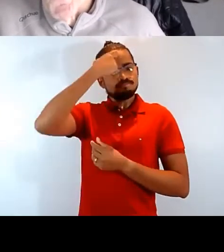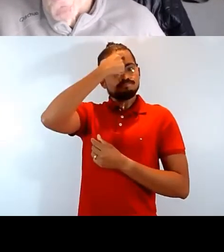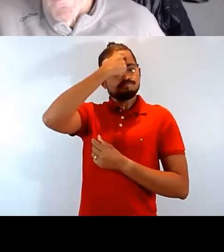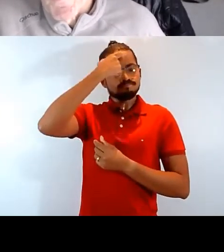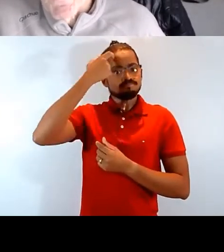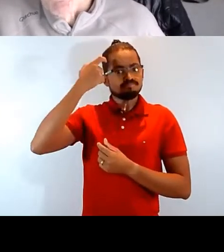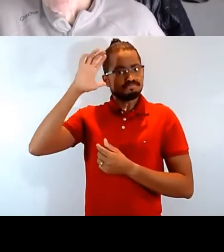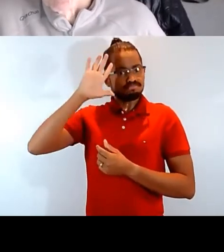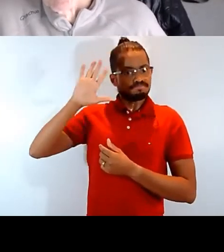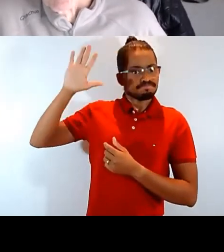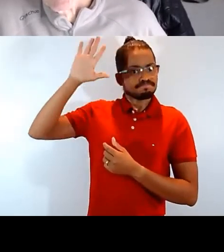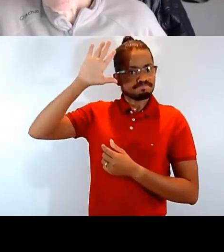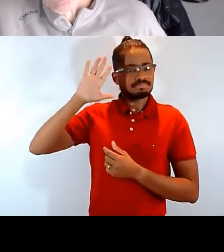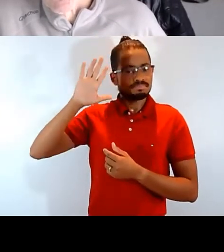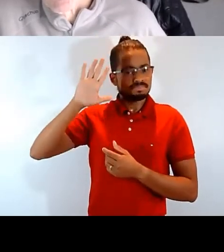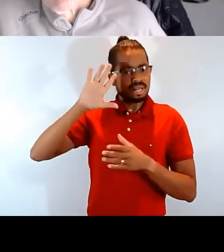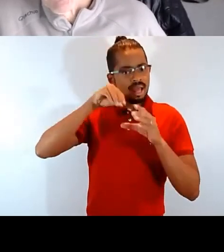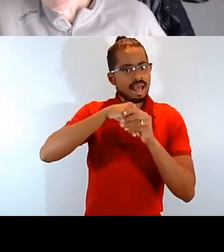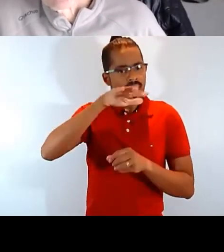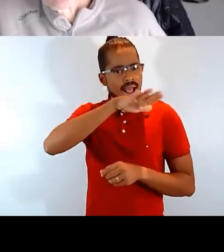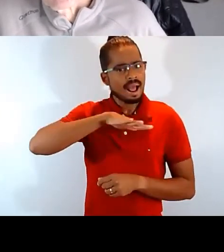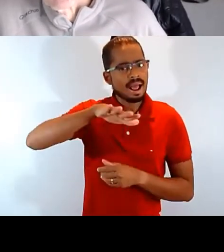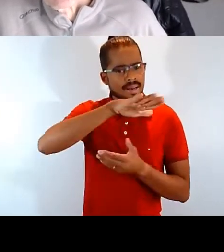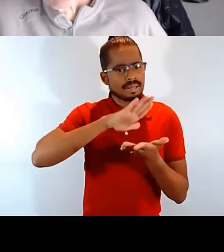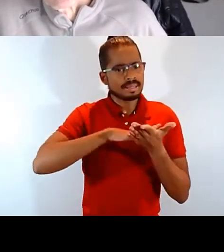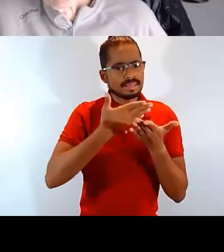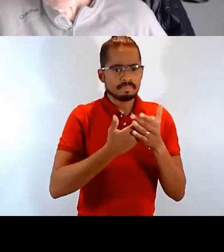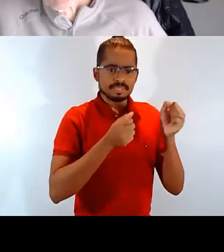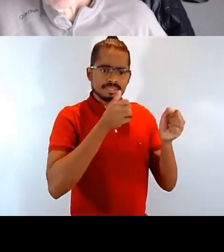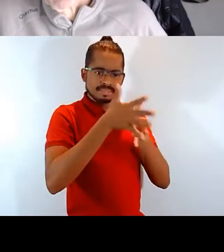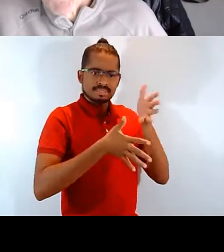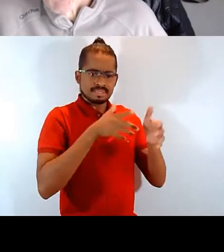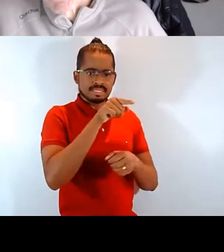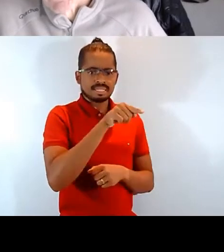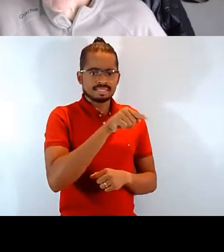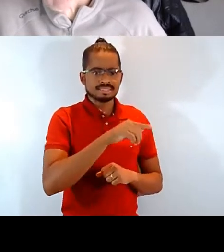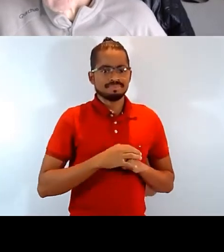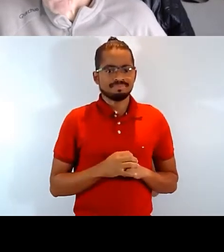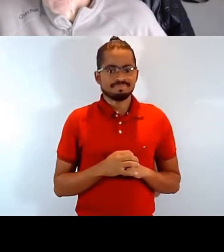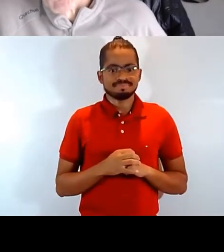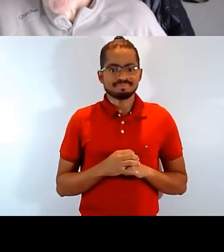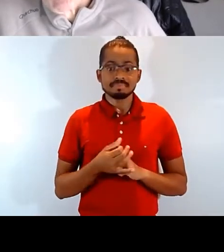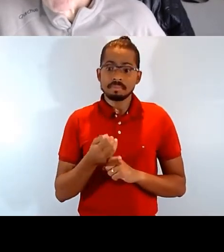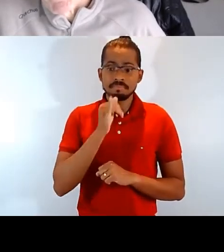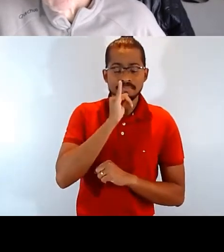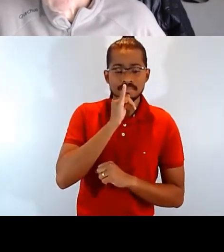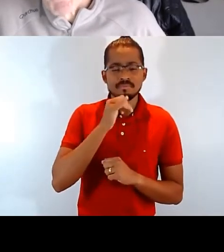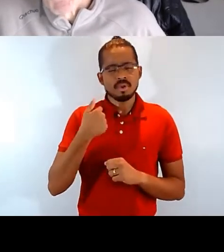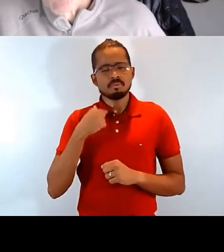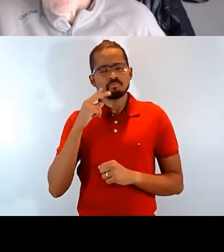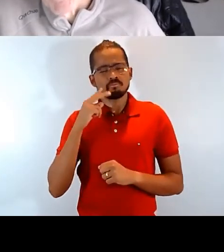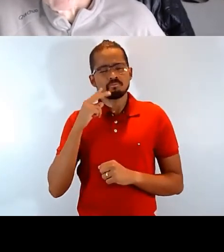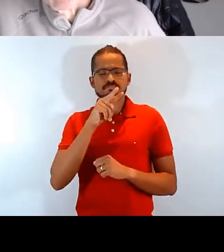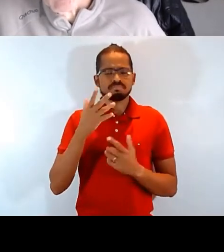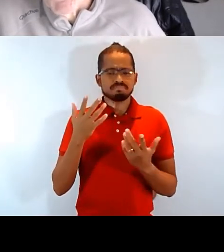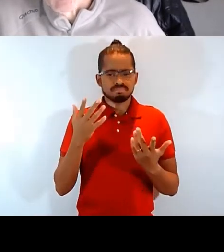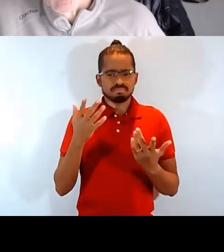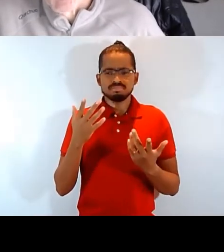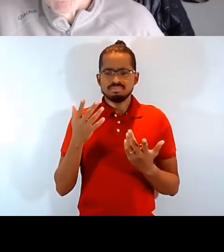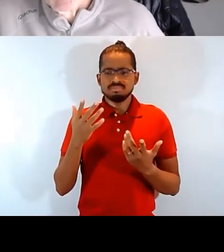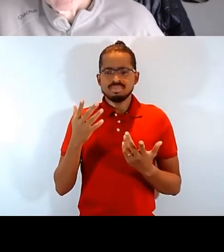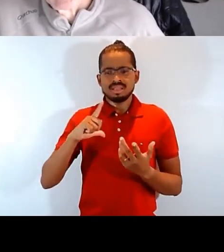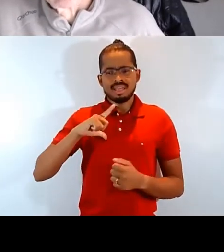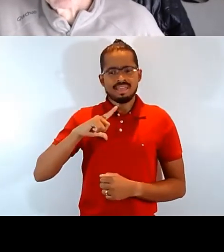the norms that French sign language interpreters seem to have adopted that